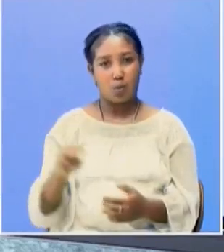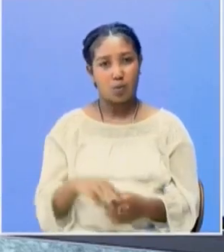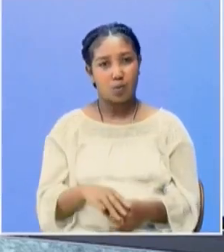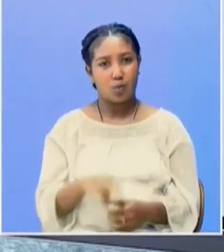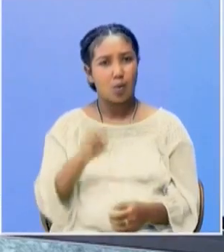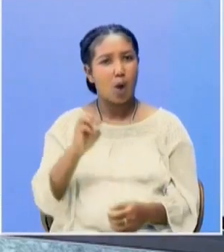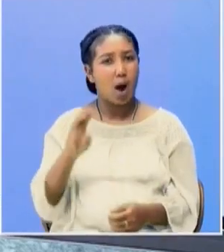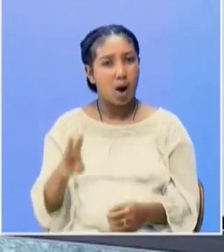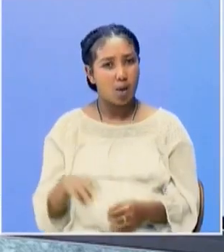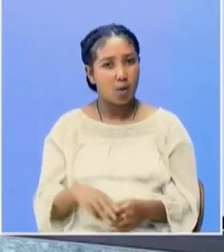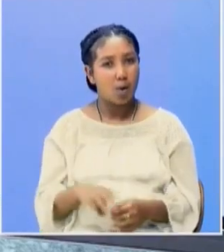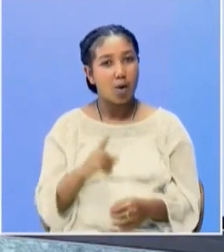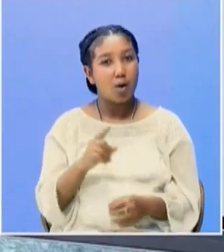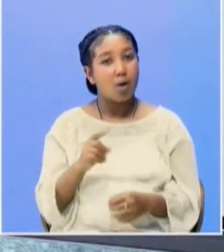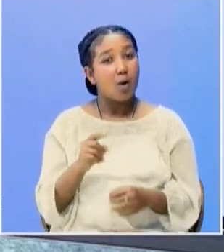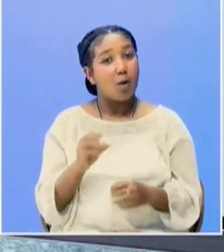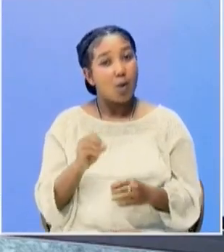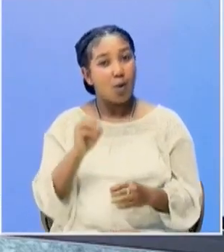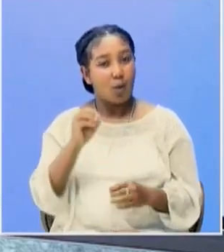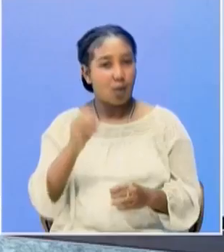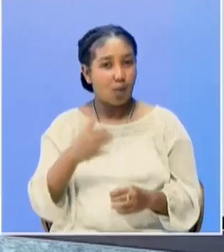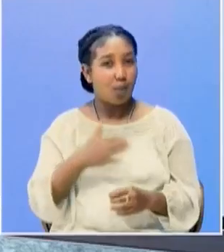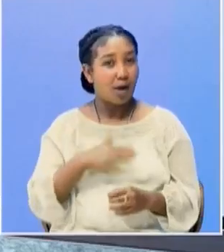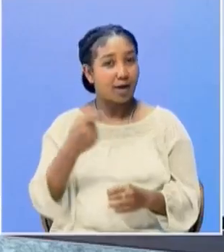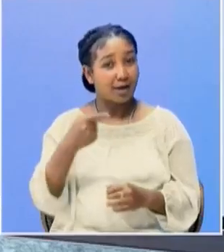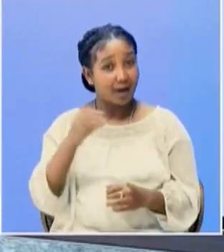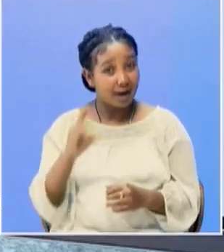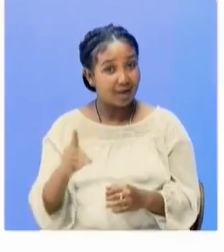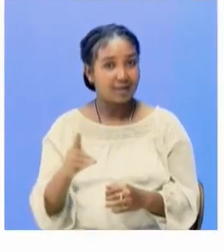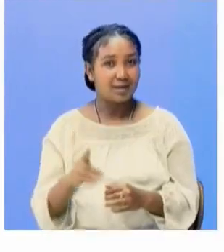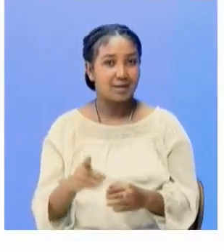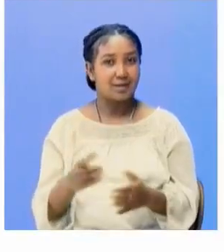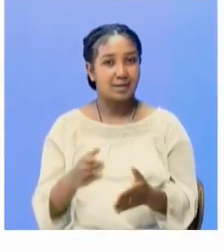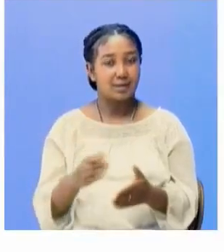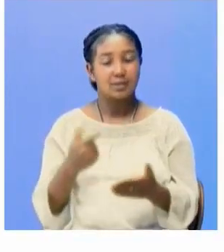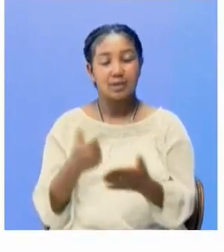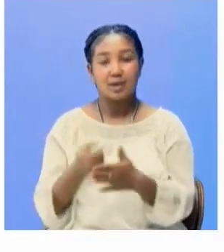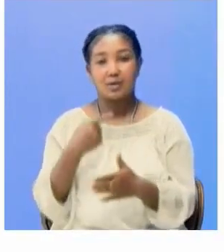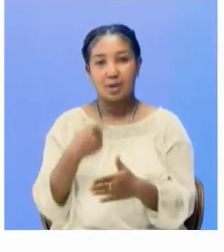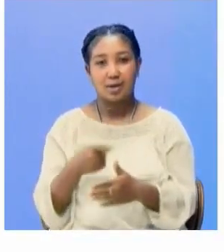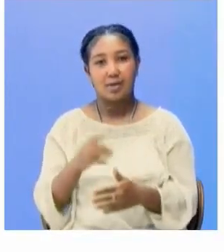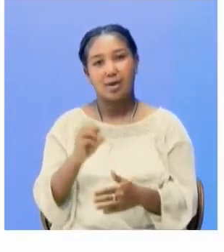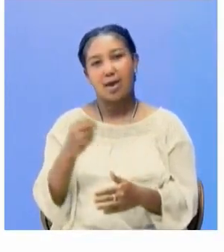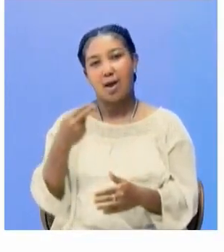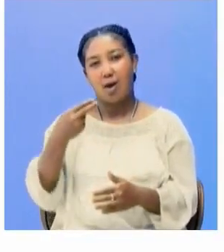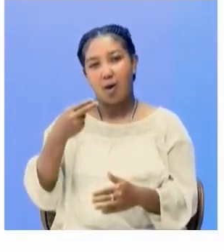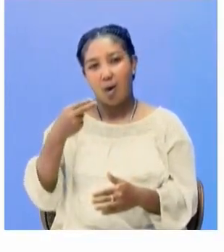Wow, oh my God, and so forth. Huh? So you can say here, ouch,